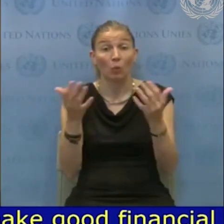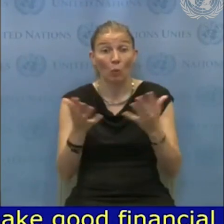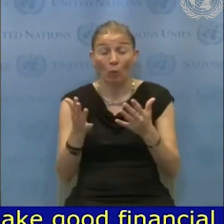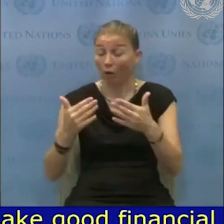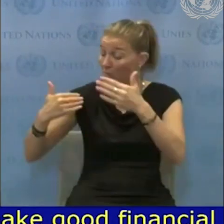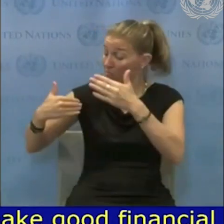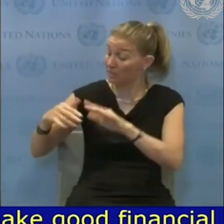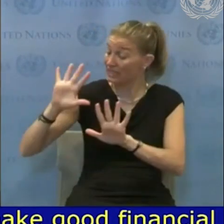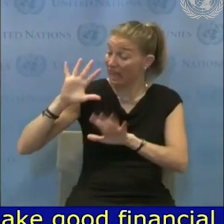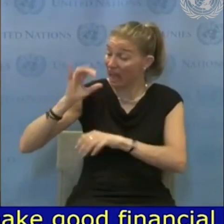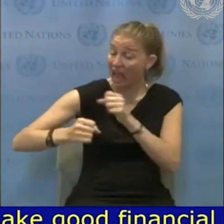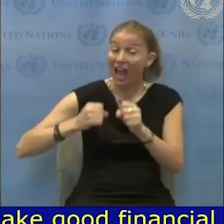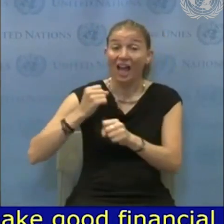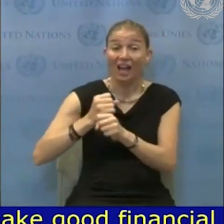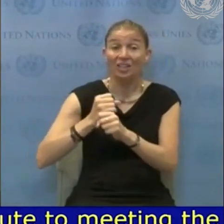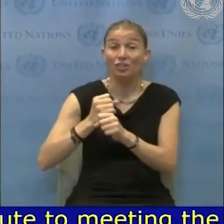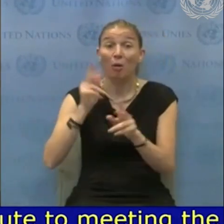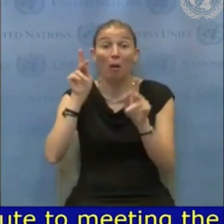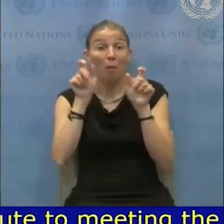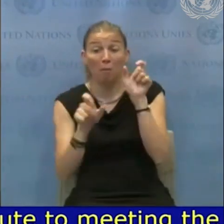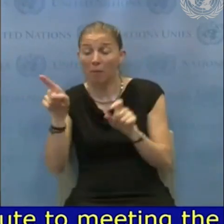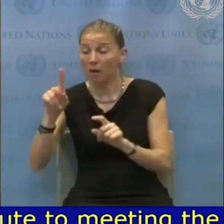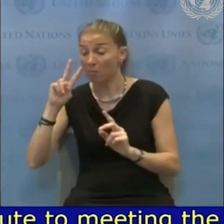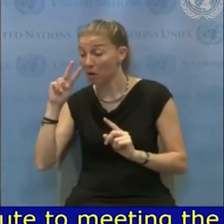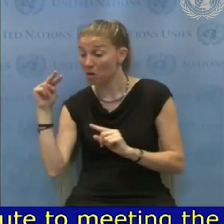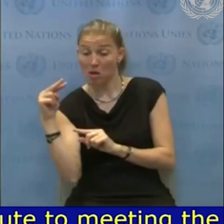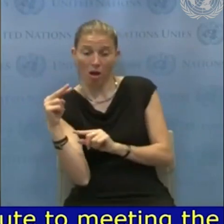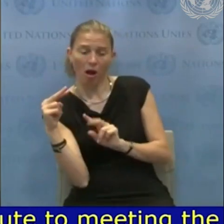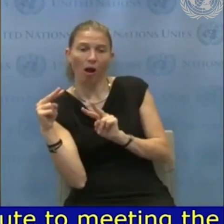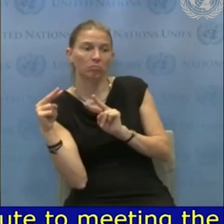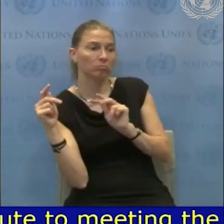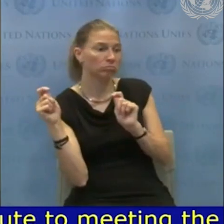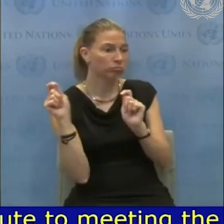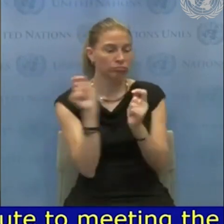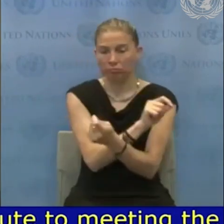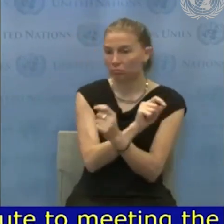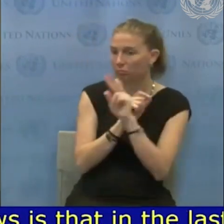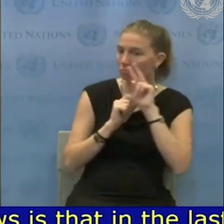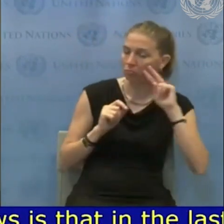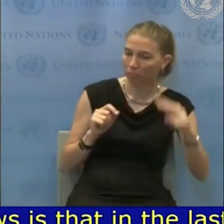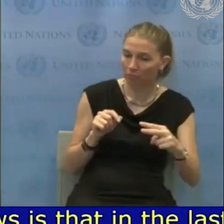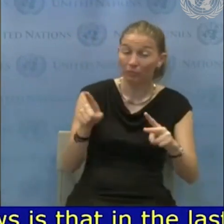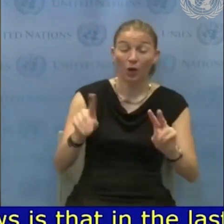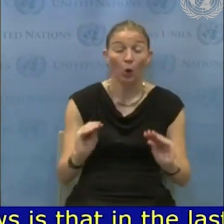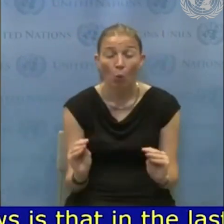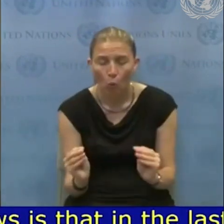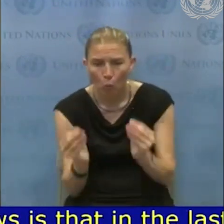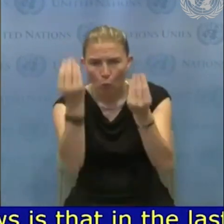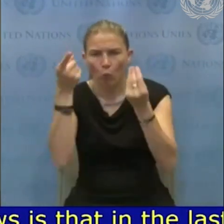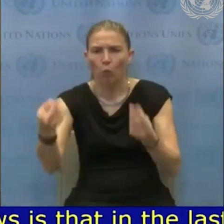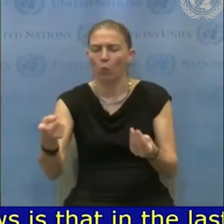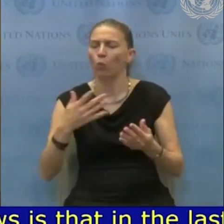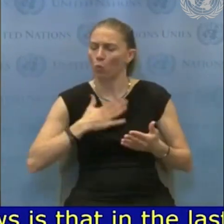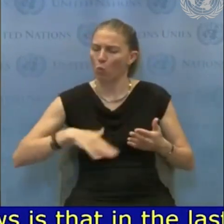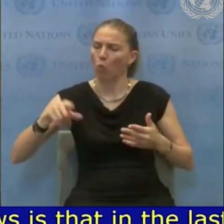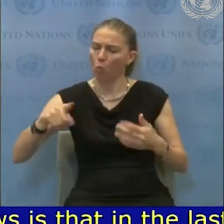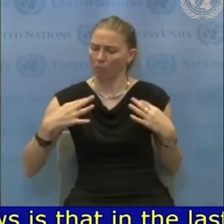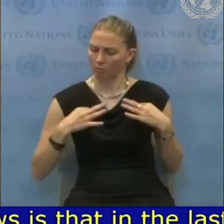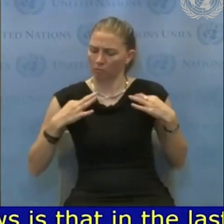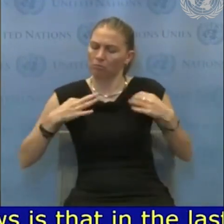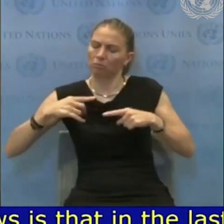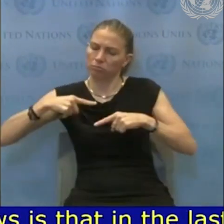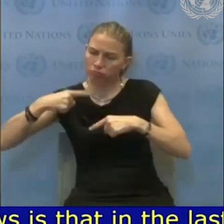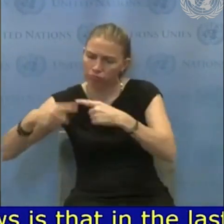shifting. The younger generation are rejecting fast fashion and single-use plastics in favor of reuse and recycling. And they want to